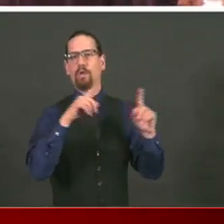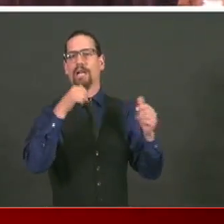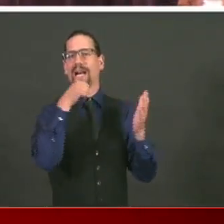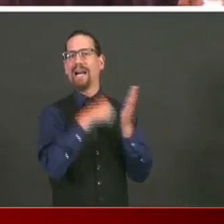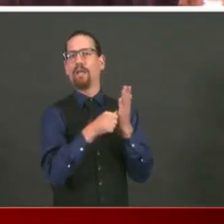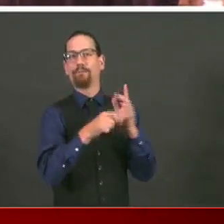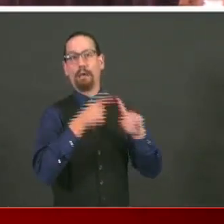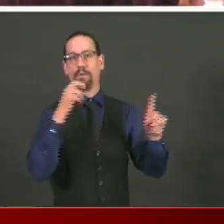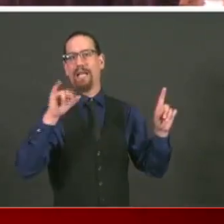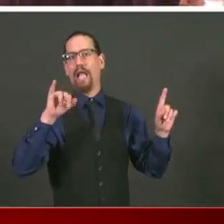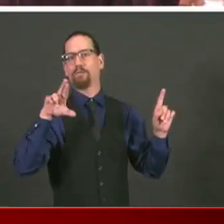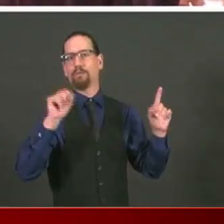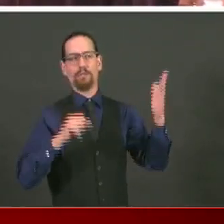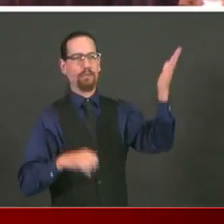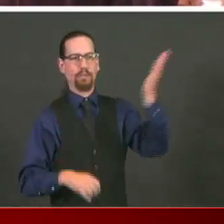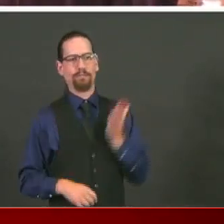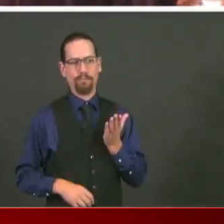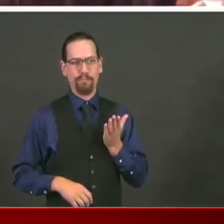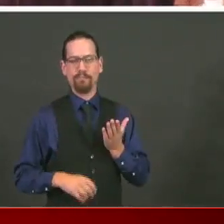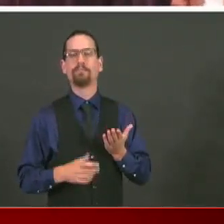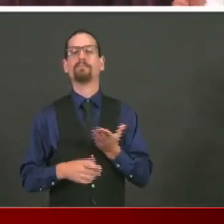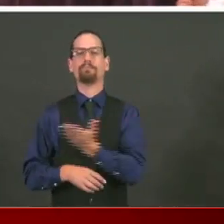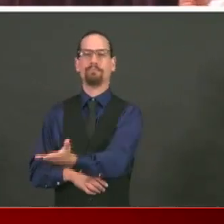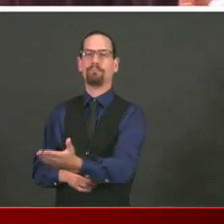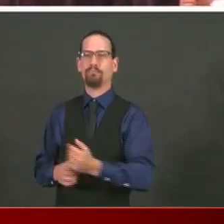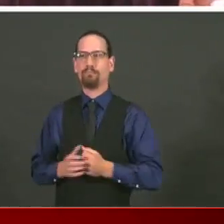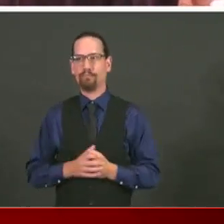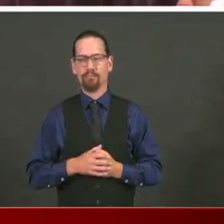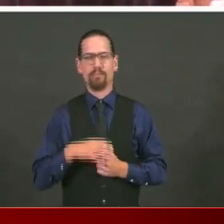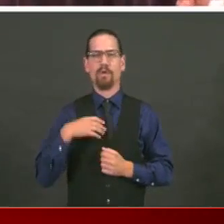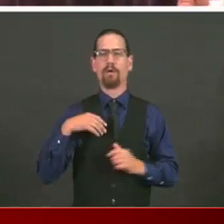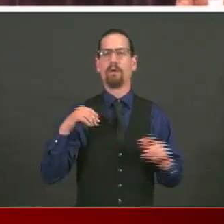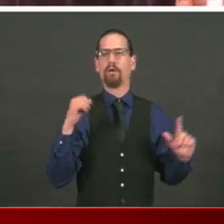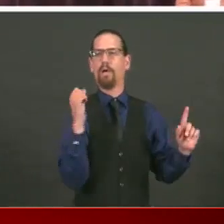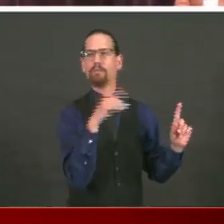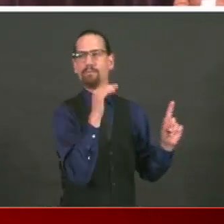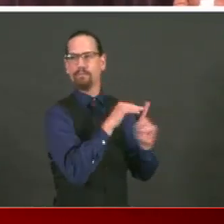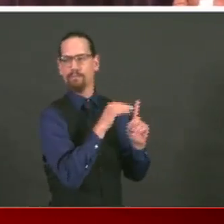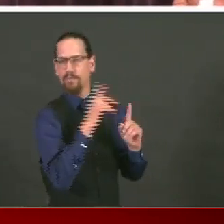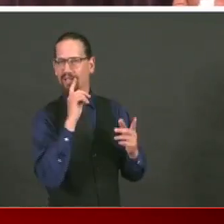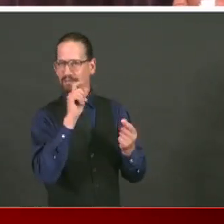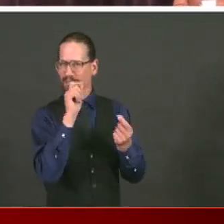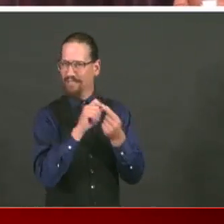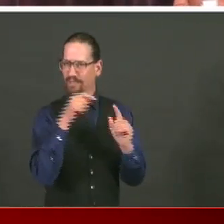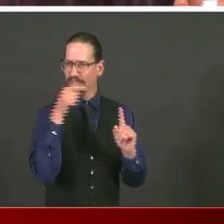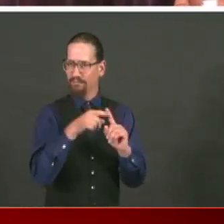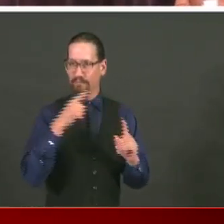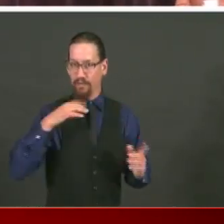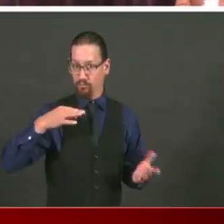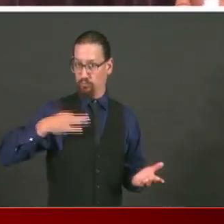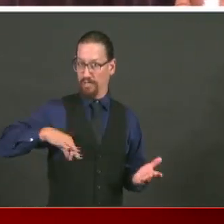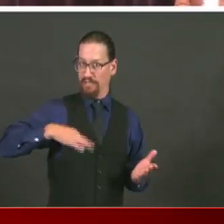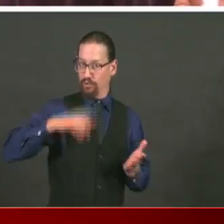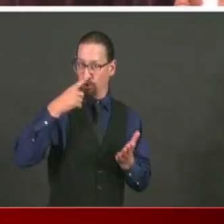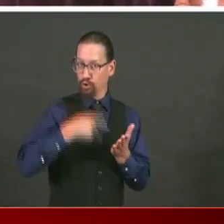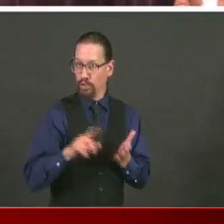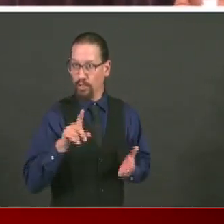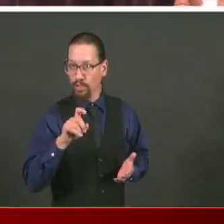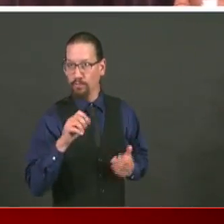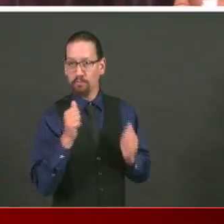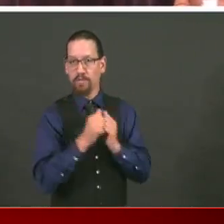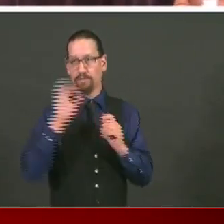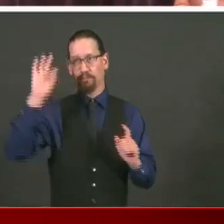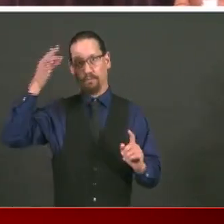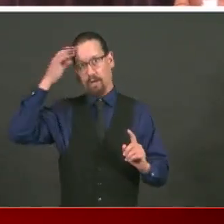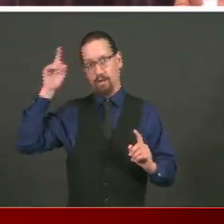nitty-gritties so people can start to prepare. Credit checks, cross-reference with the federal dollars.